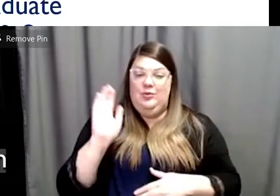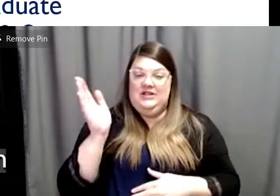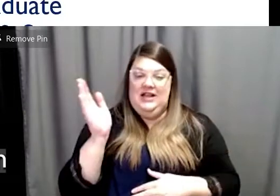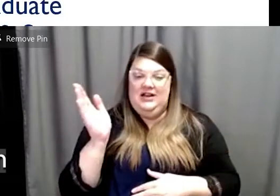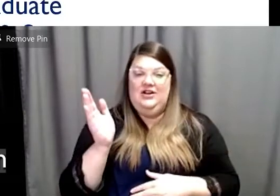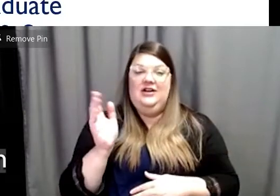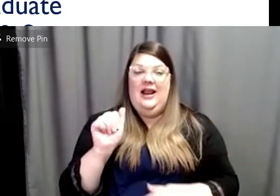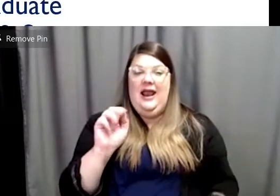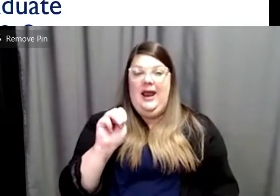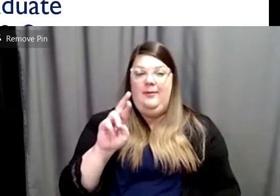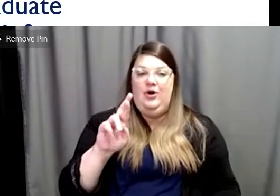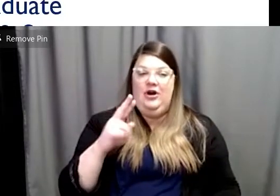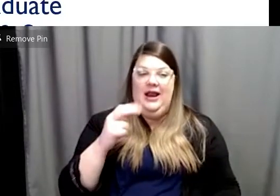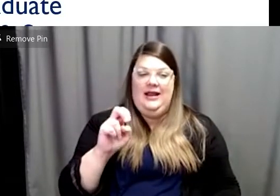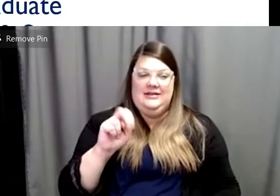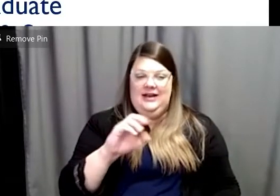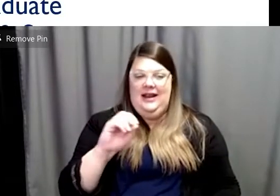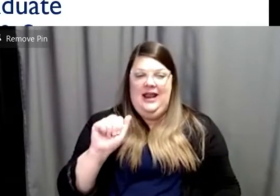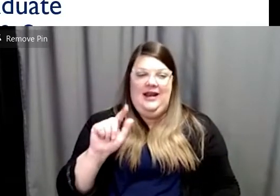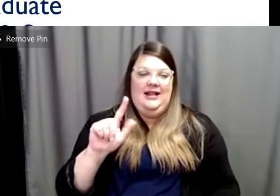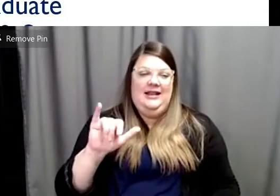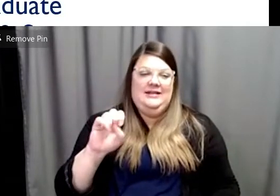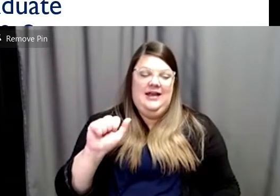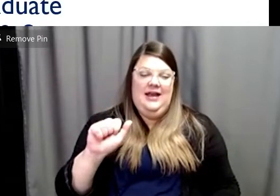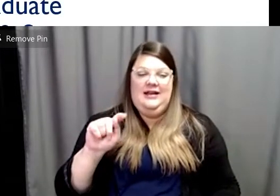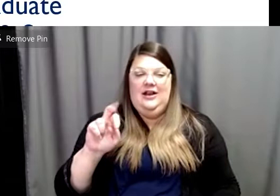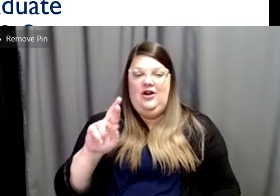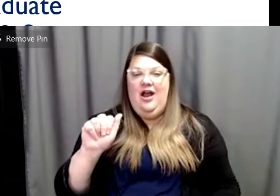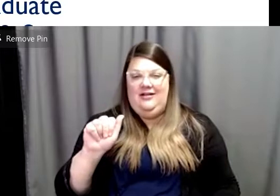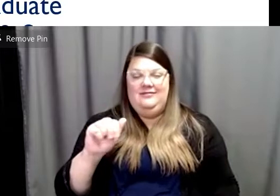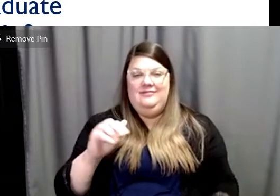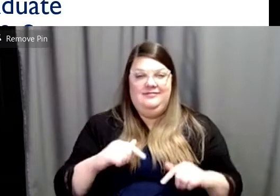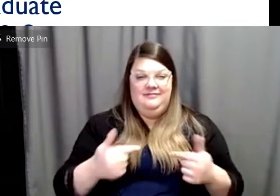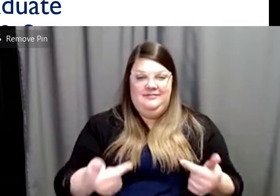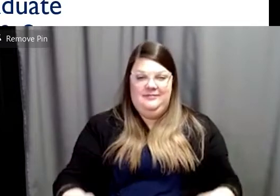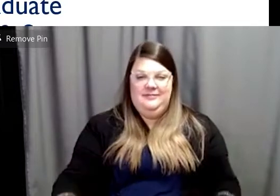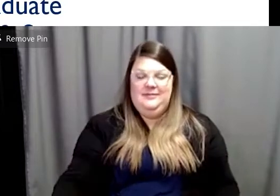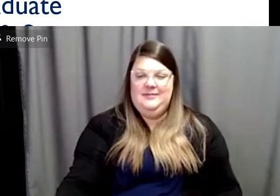are Hansen and Analisa Teran.